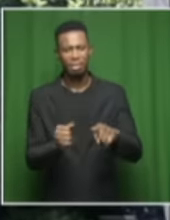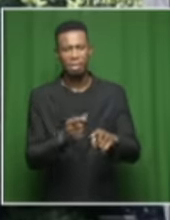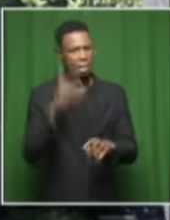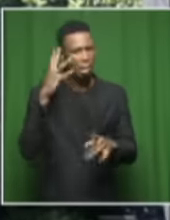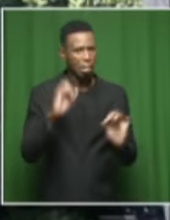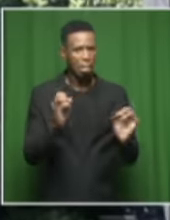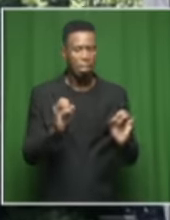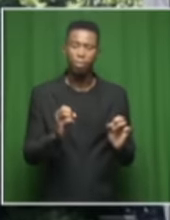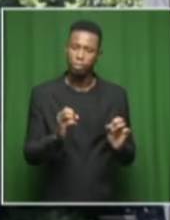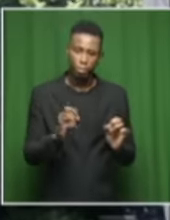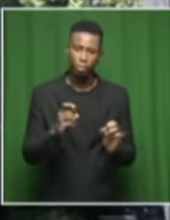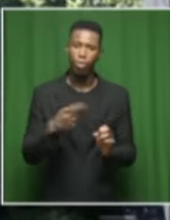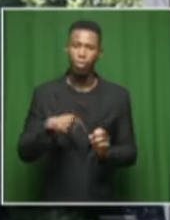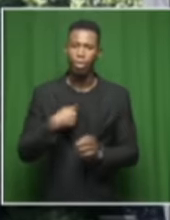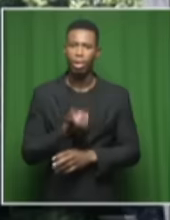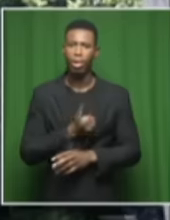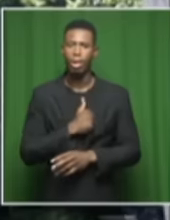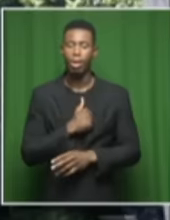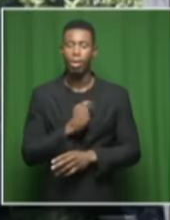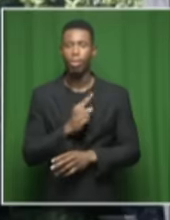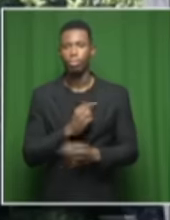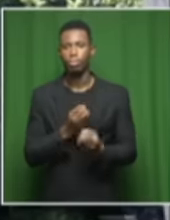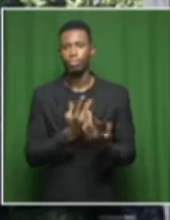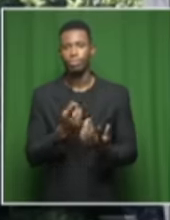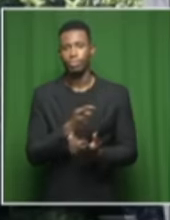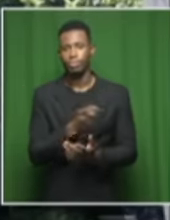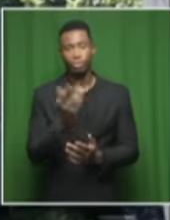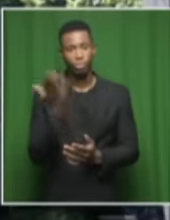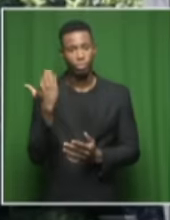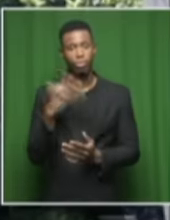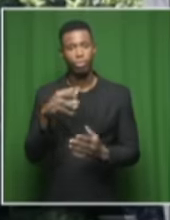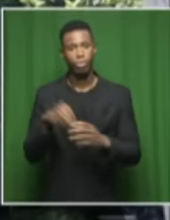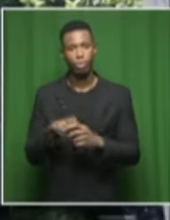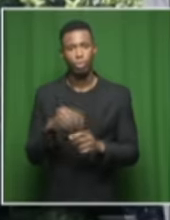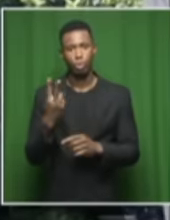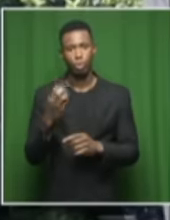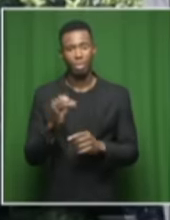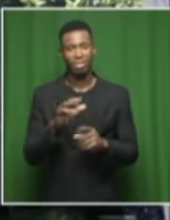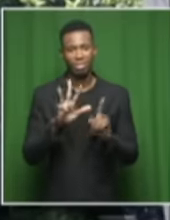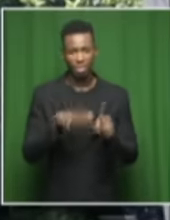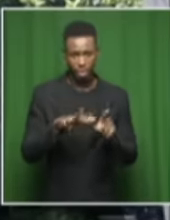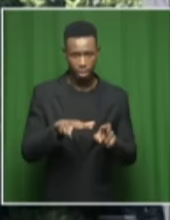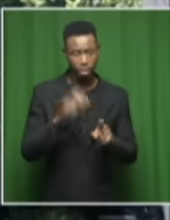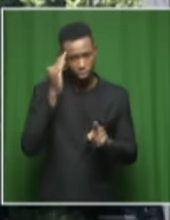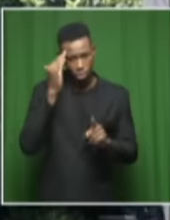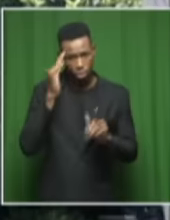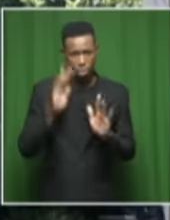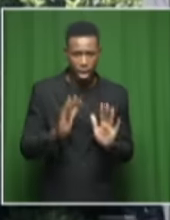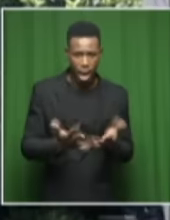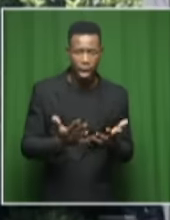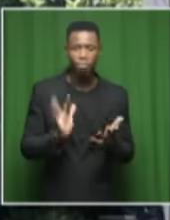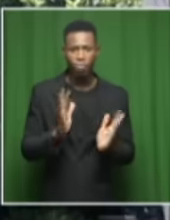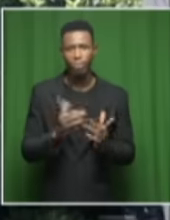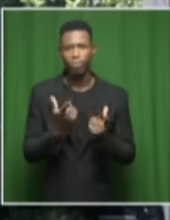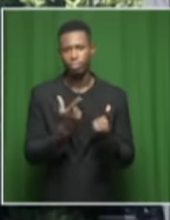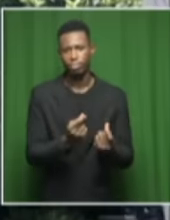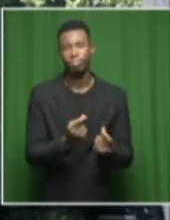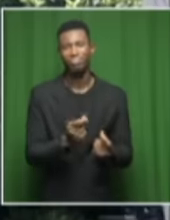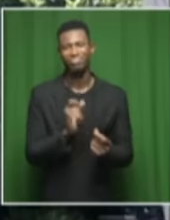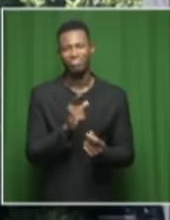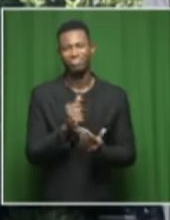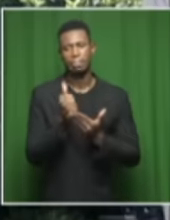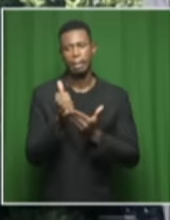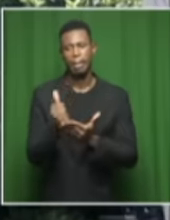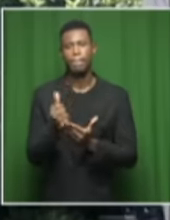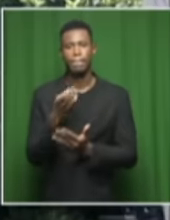fortunate with that. A lot of these guys had played in 2019, so they had been there before and done it before. So that would have helped on Saturday. And